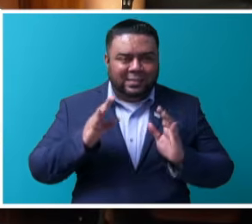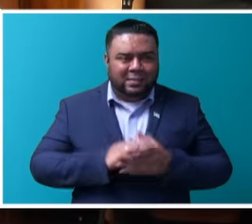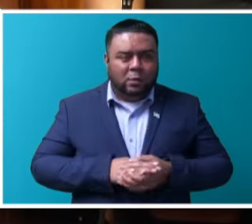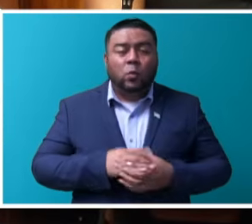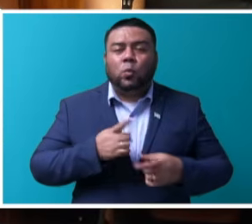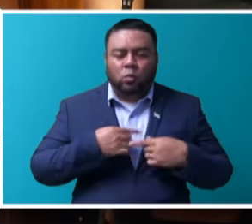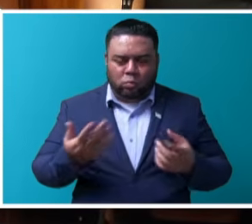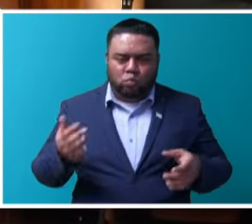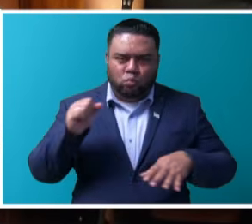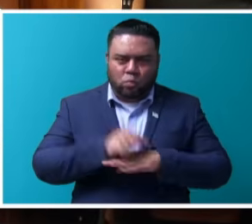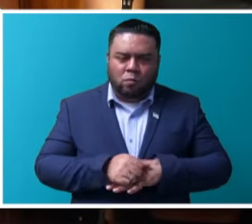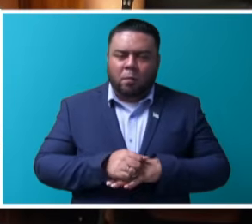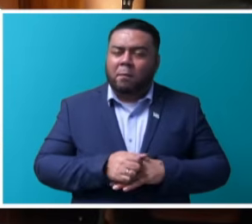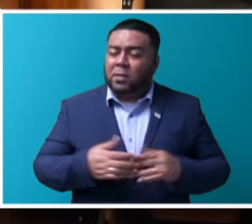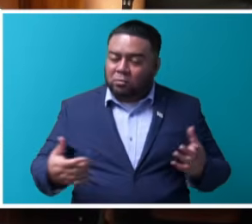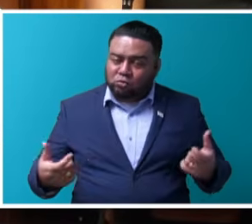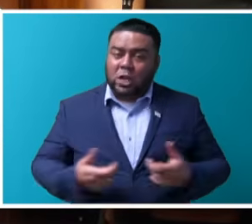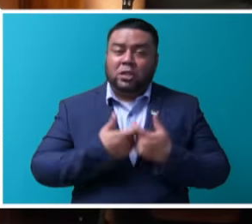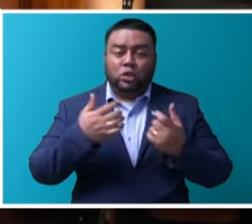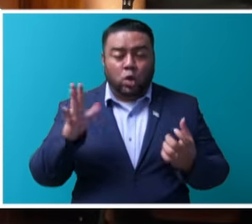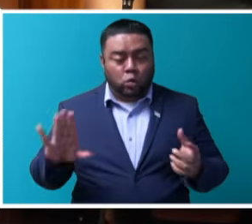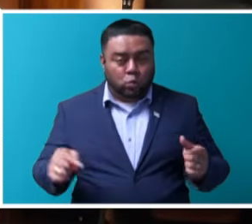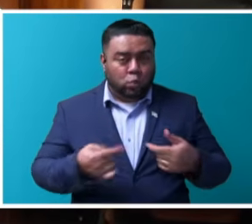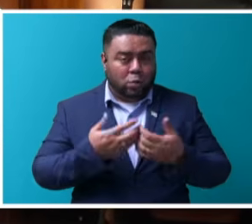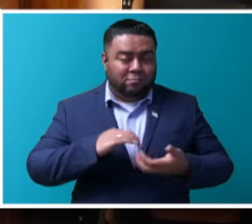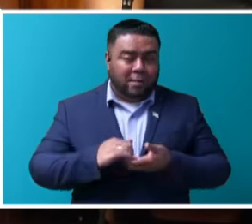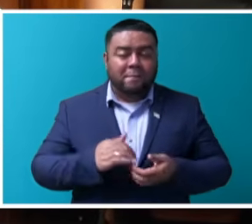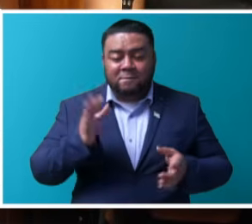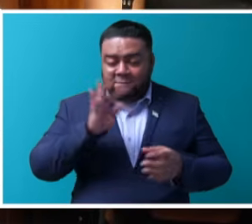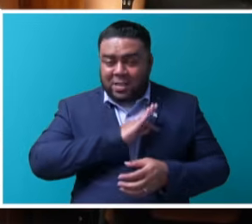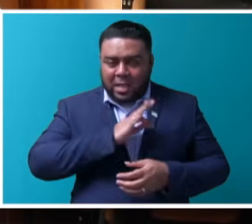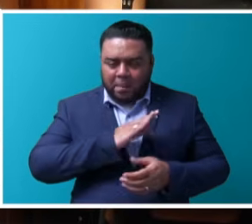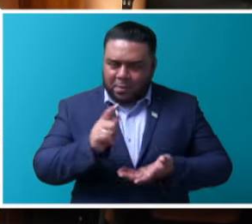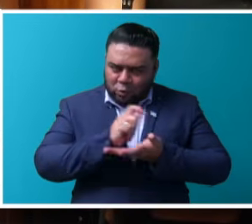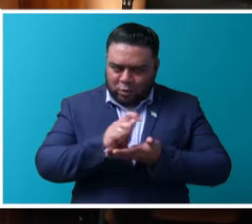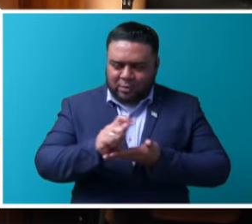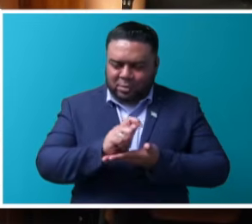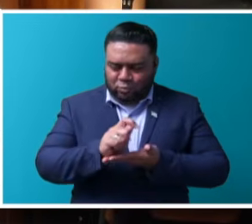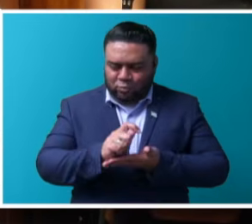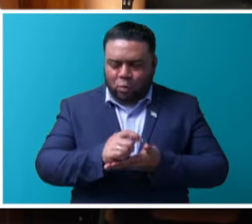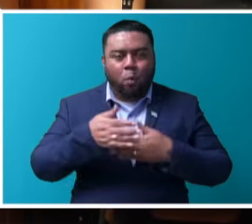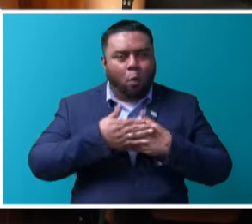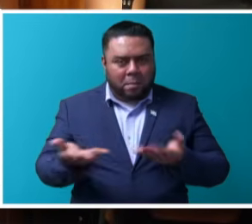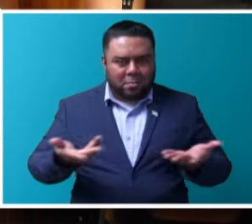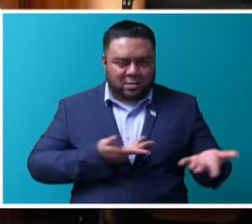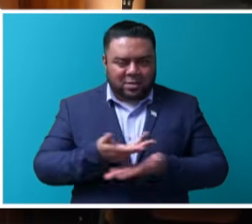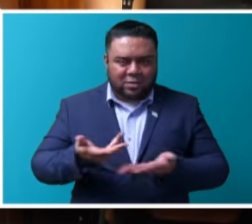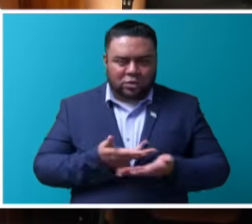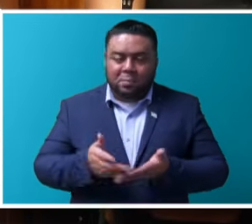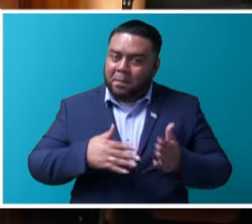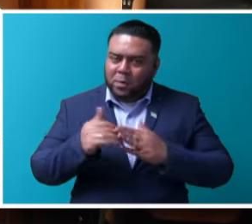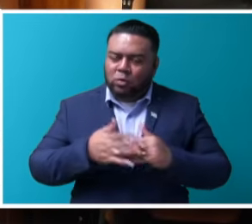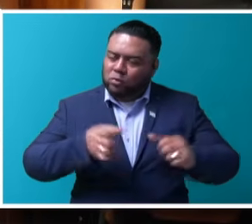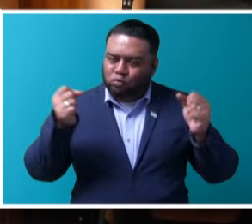will overcome our economic challenges not through coercion and fear, but through transparency, open discussions, and by building